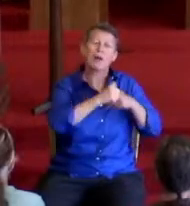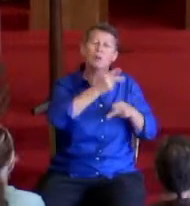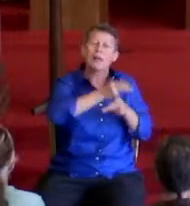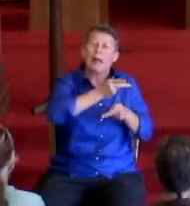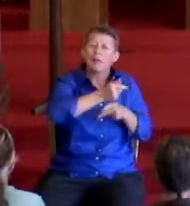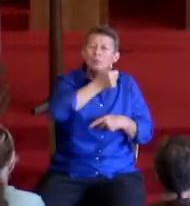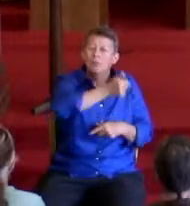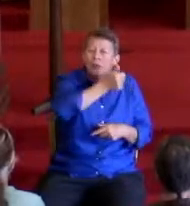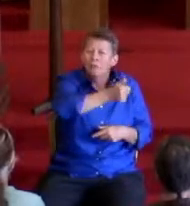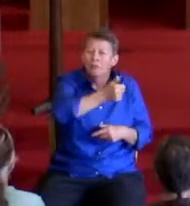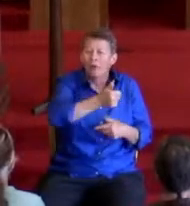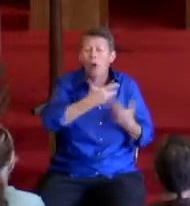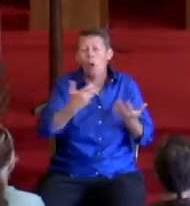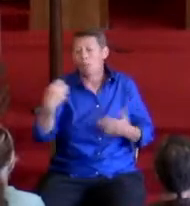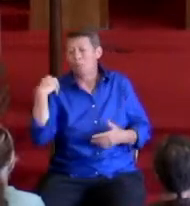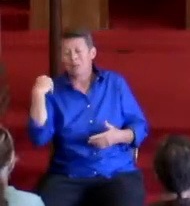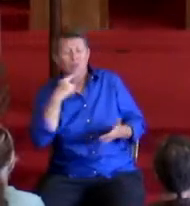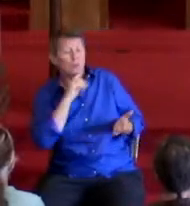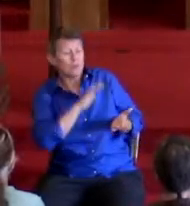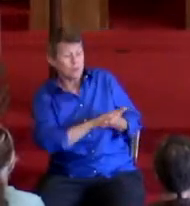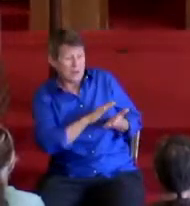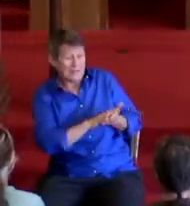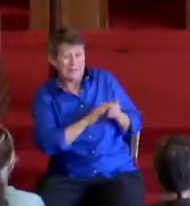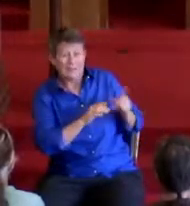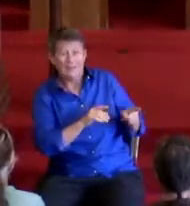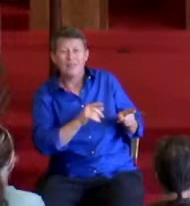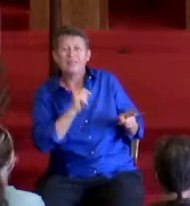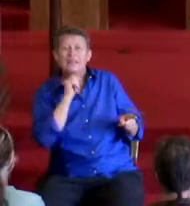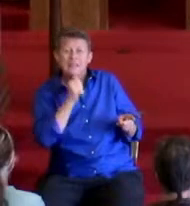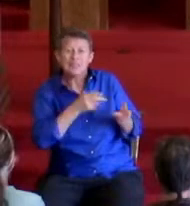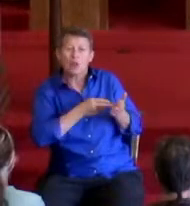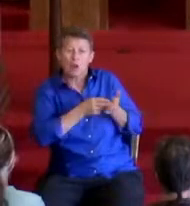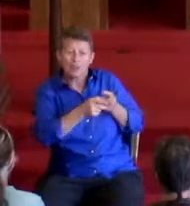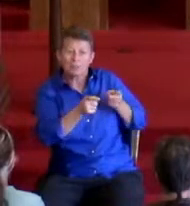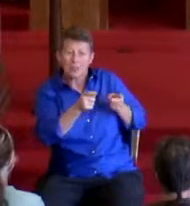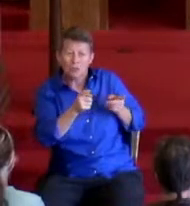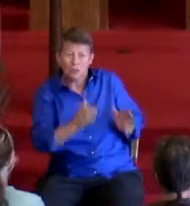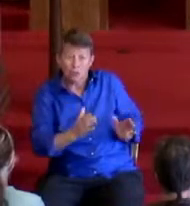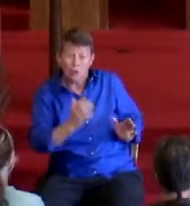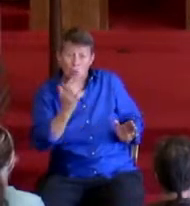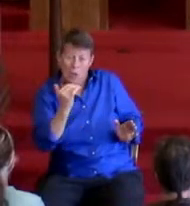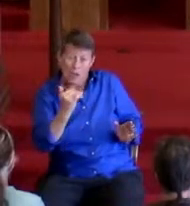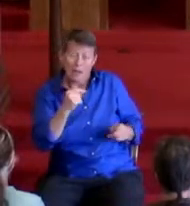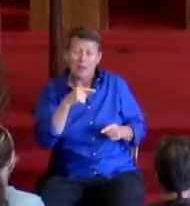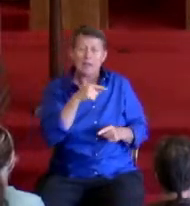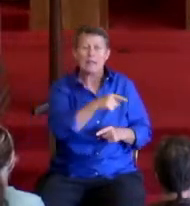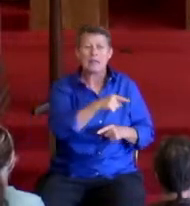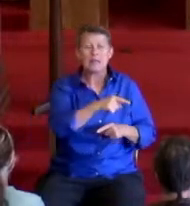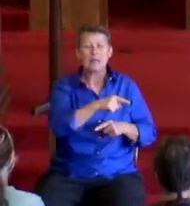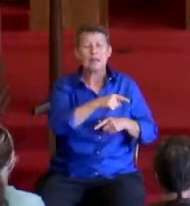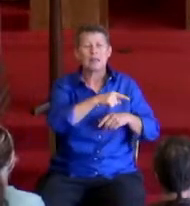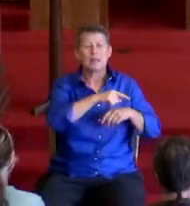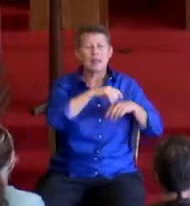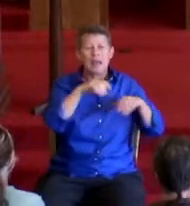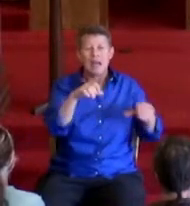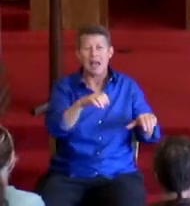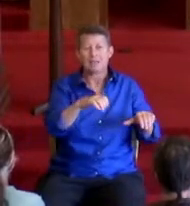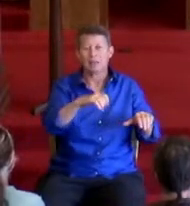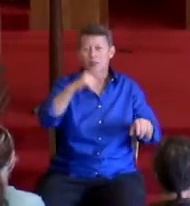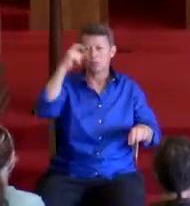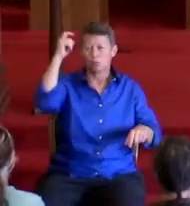form of this is the master praised the dishonest manager because he had, quote, acted shrewdly.